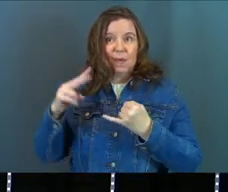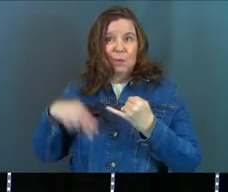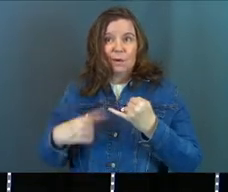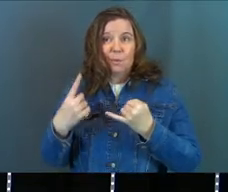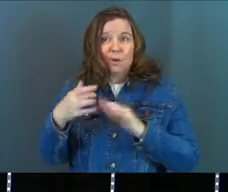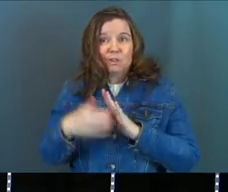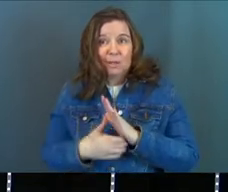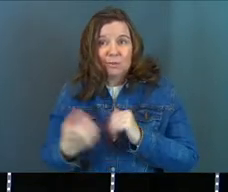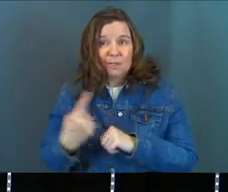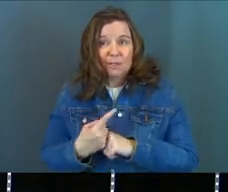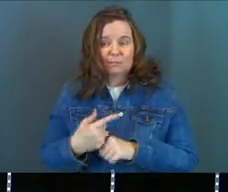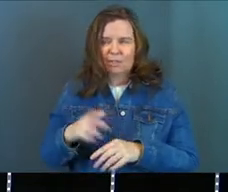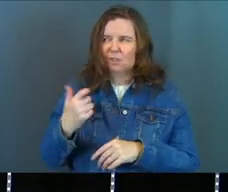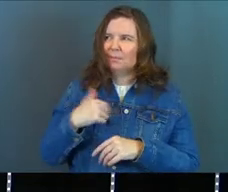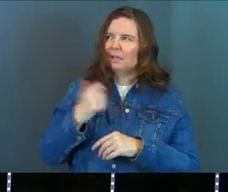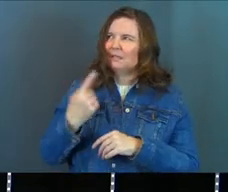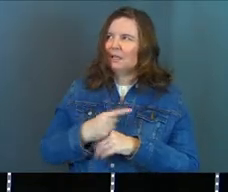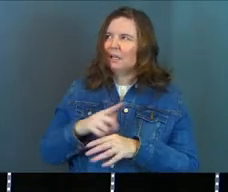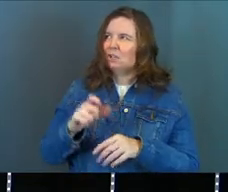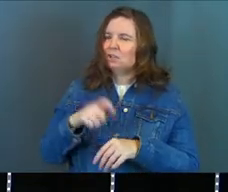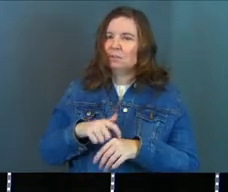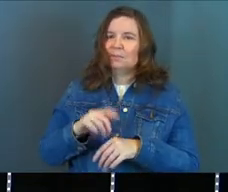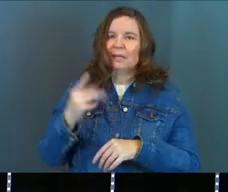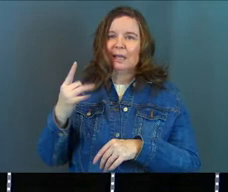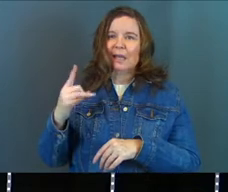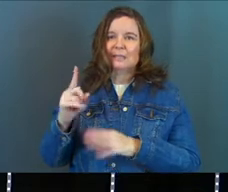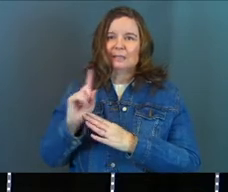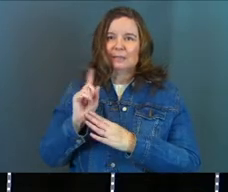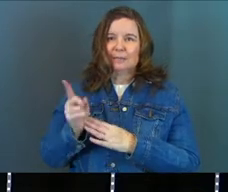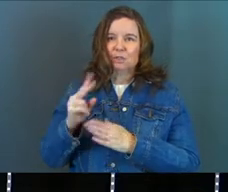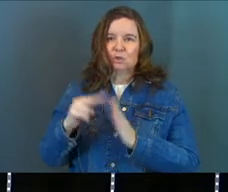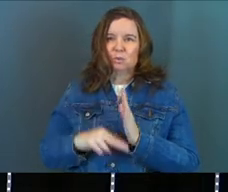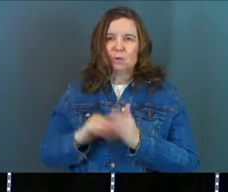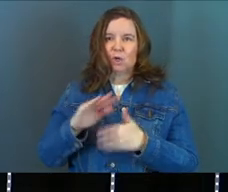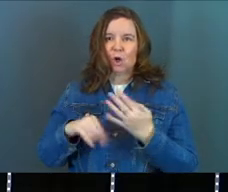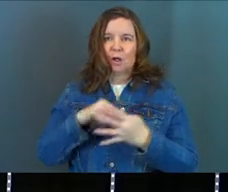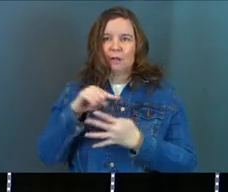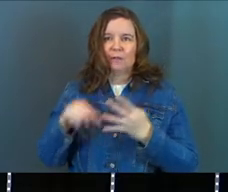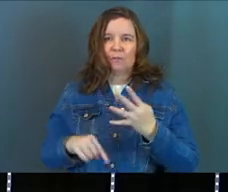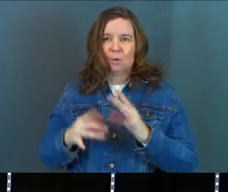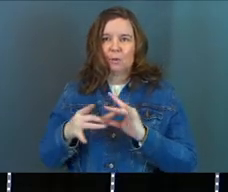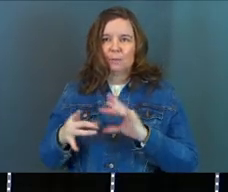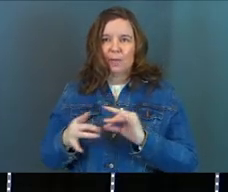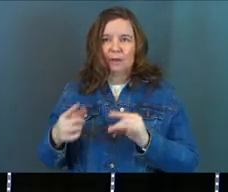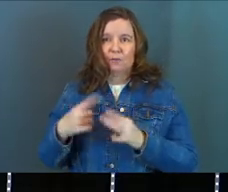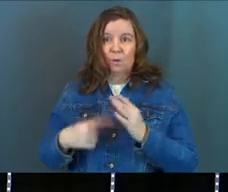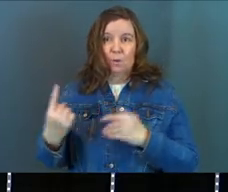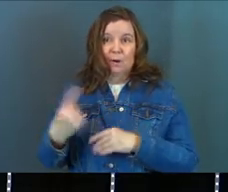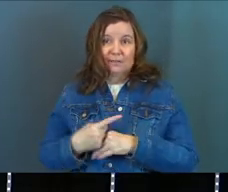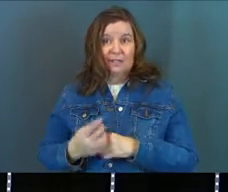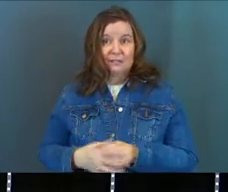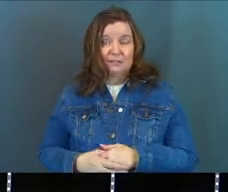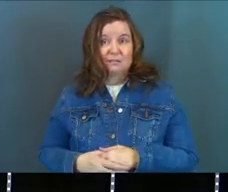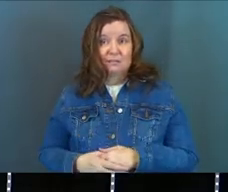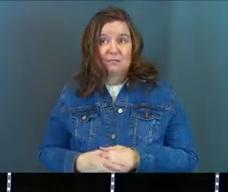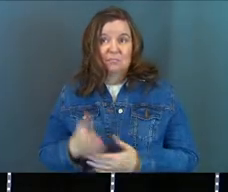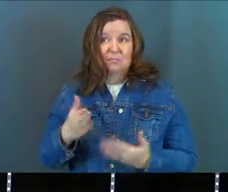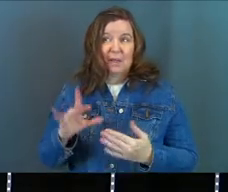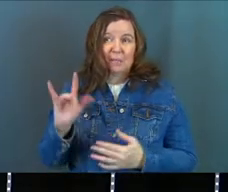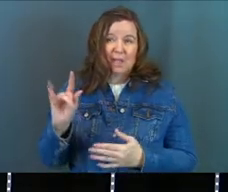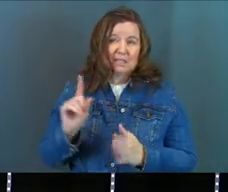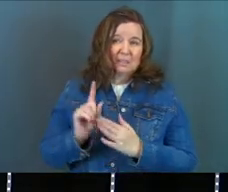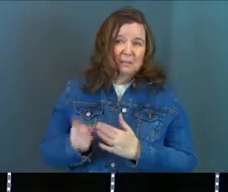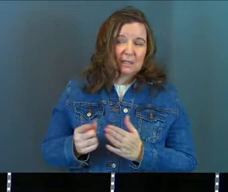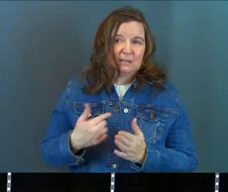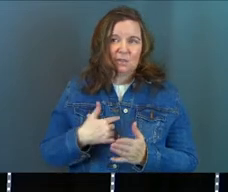day. Took me the other day, I timed it. It took me 18 minutes to read all four of those passages for one of the days. Maybe